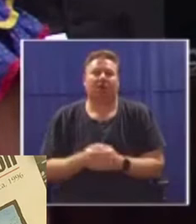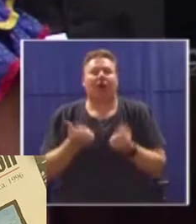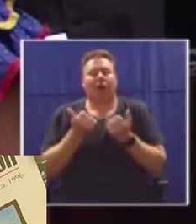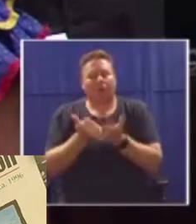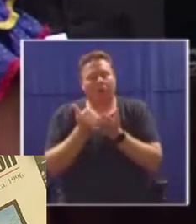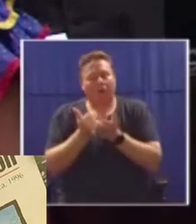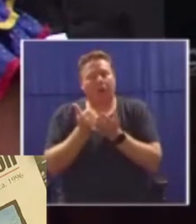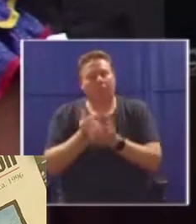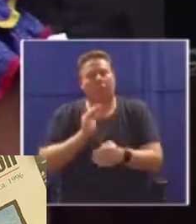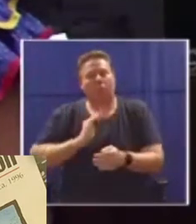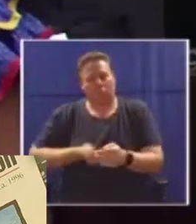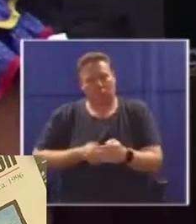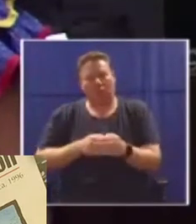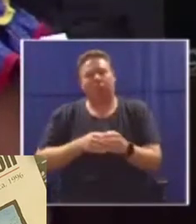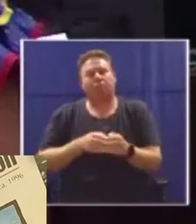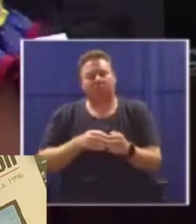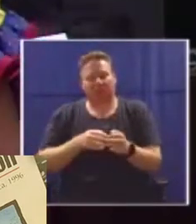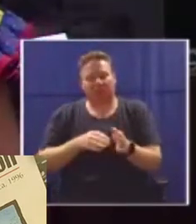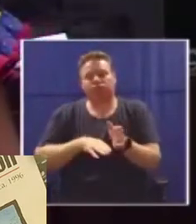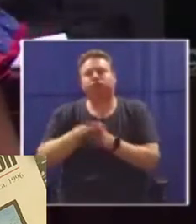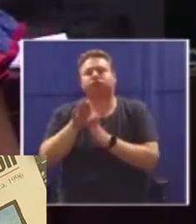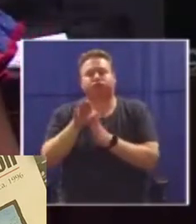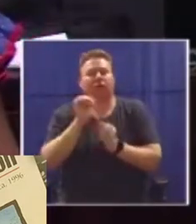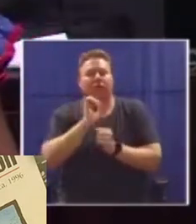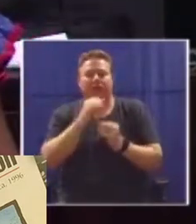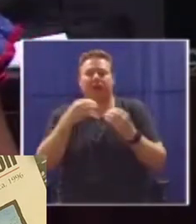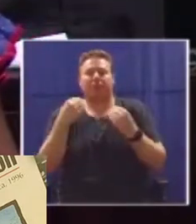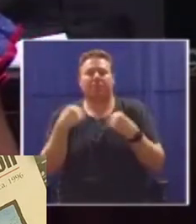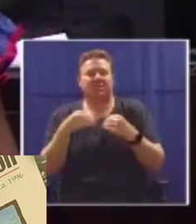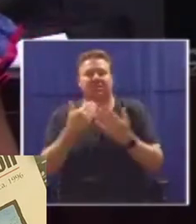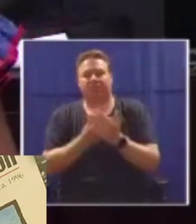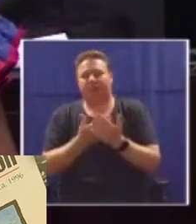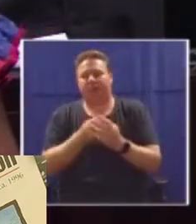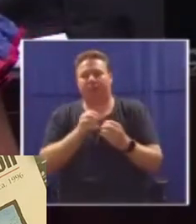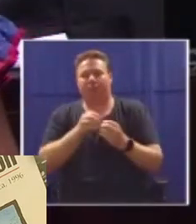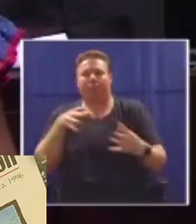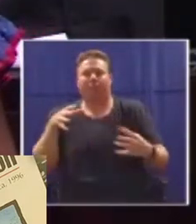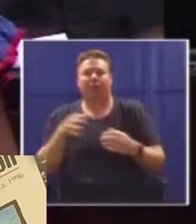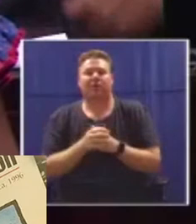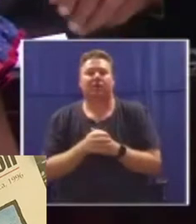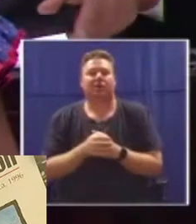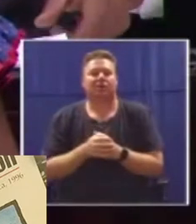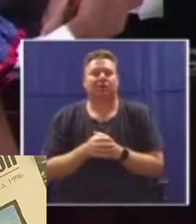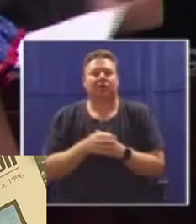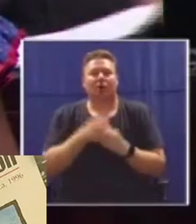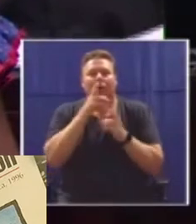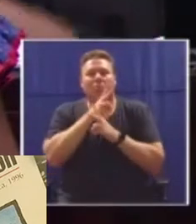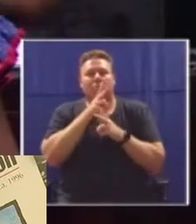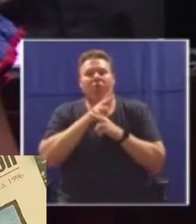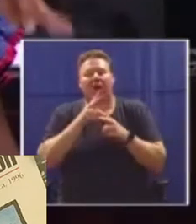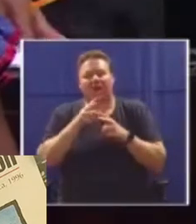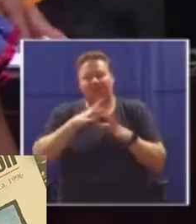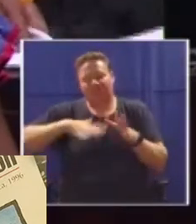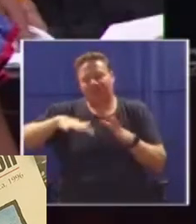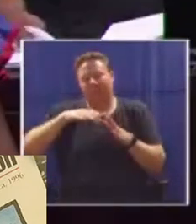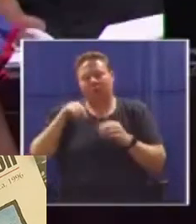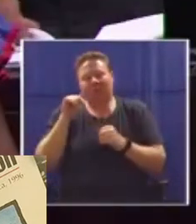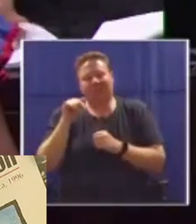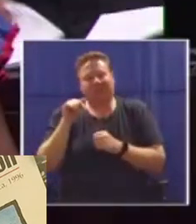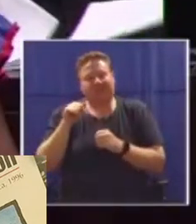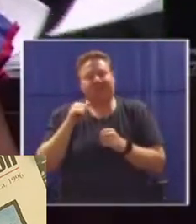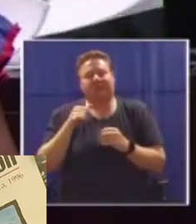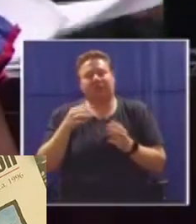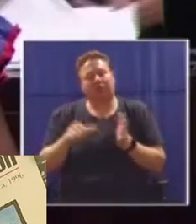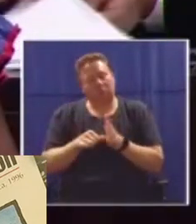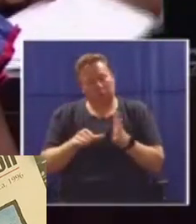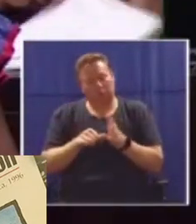empowering women-owned enterprises. The private sector is vital in advancing women's economic